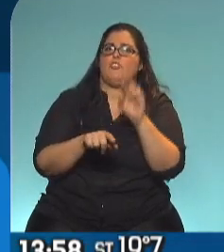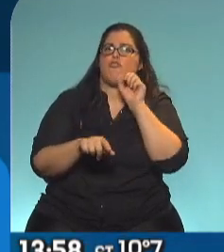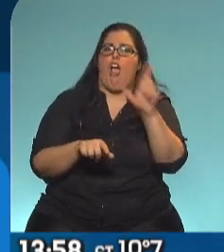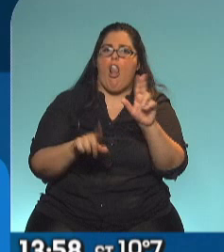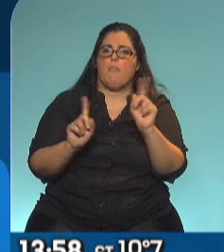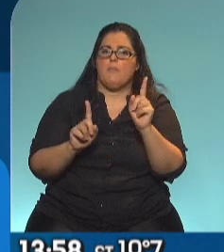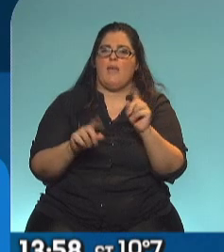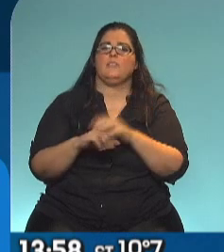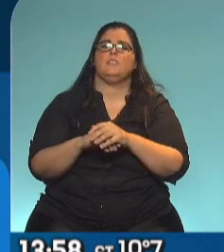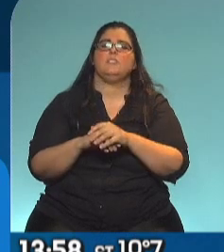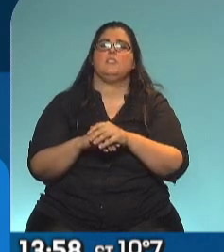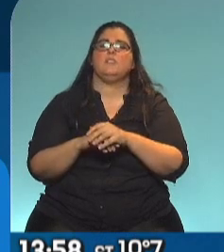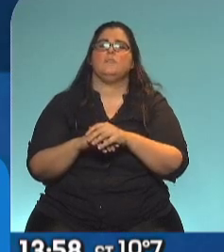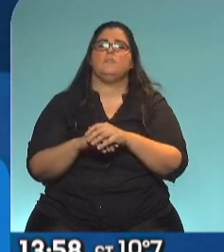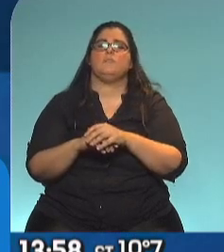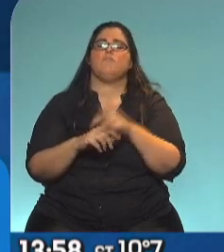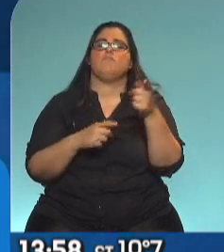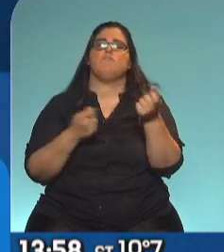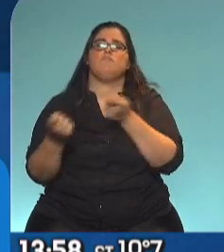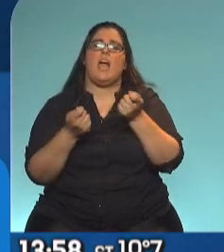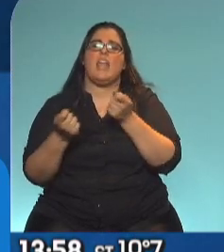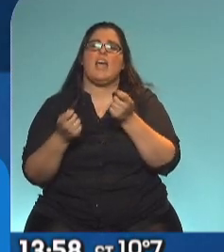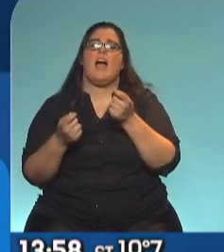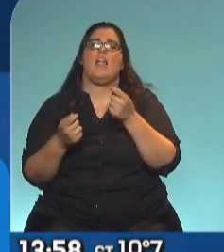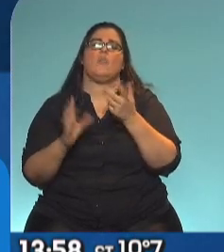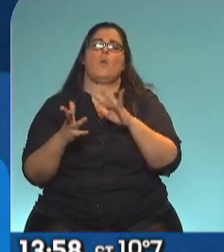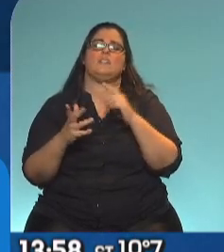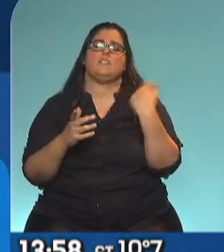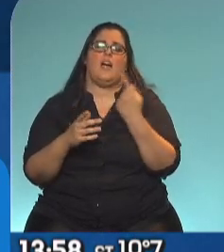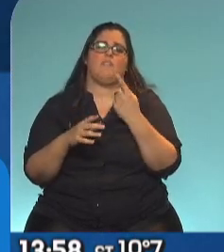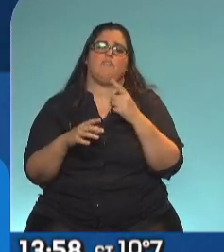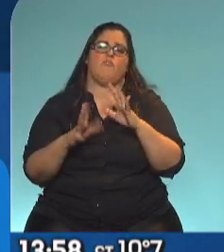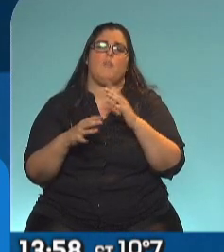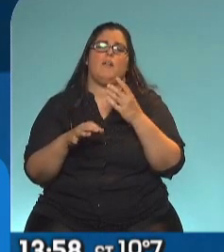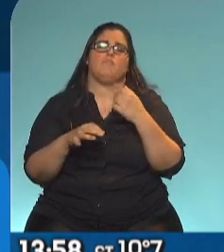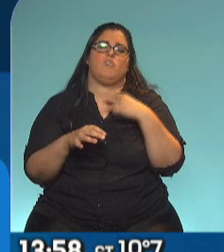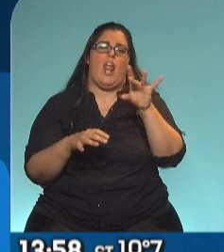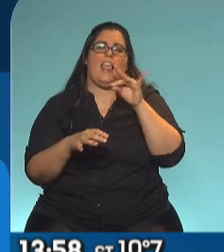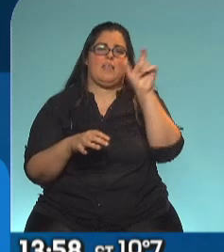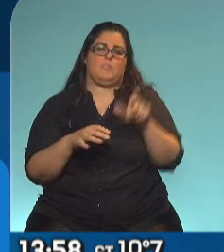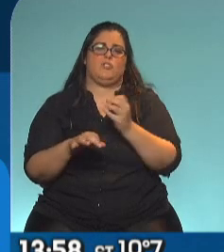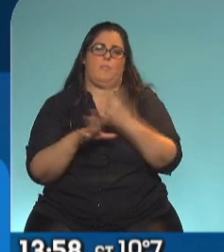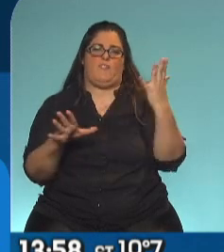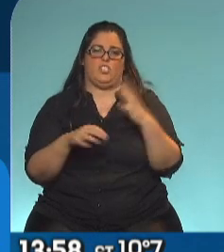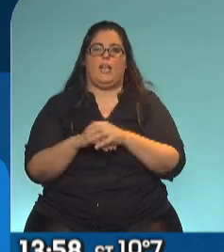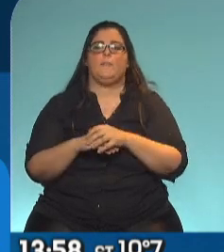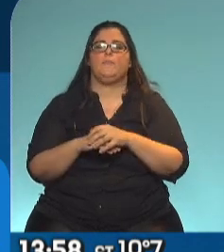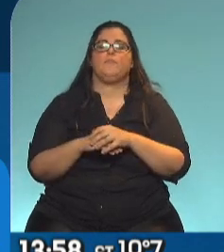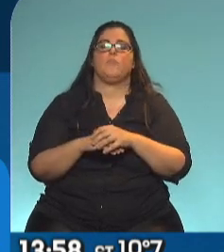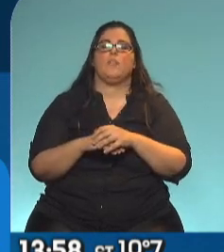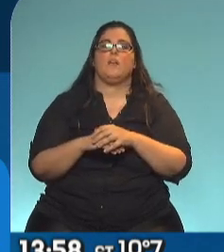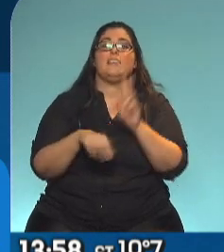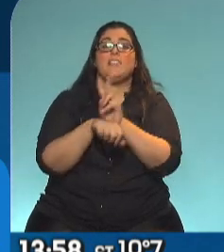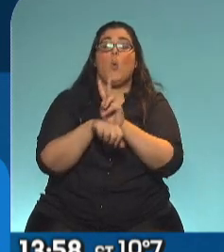intelligence community, I didn't pick a politician or a political figure. I picked a professional. And my national security advisor, I choose Jake